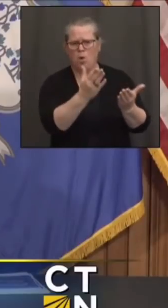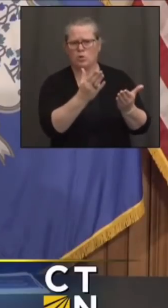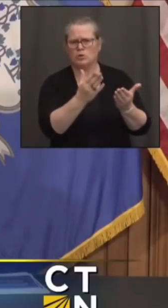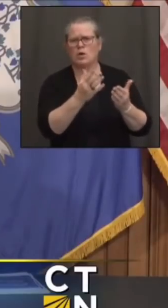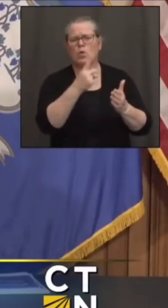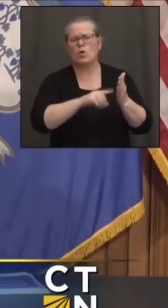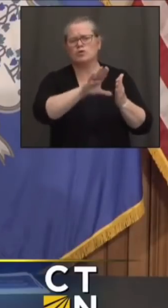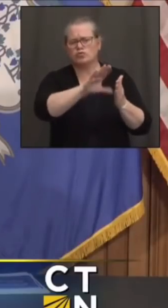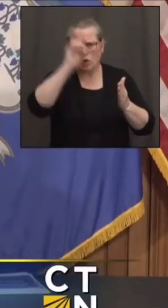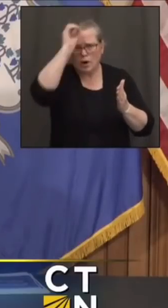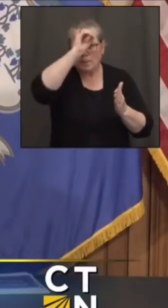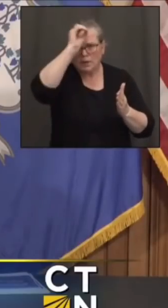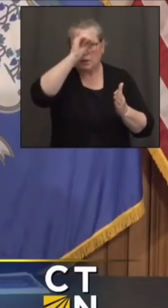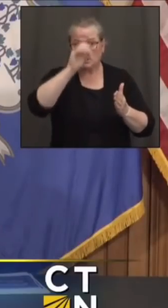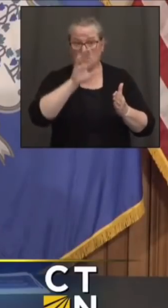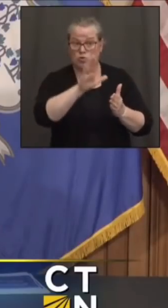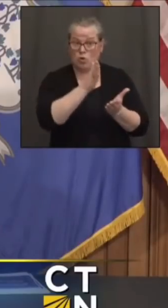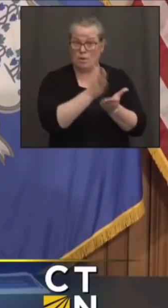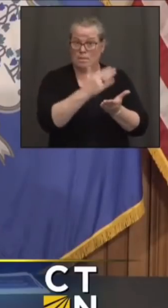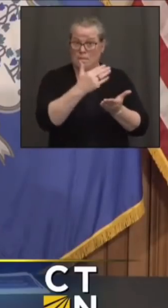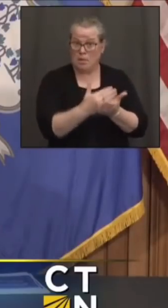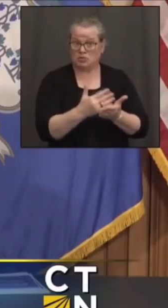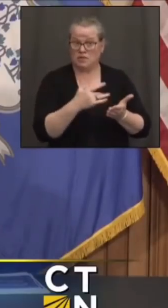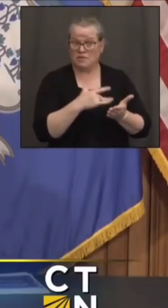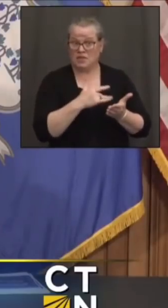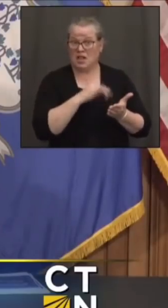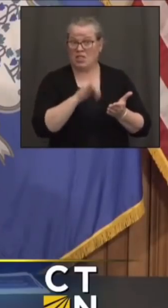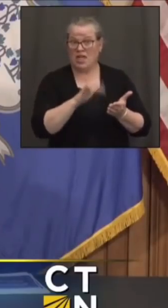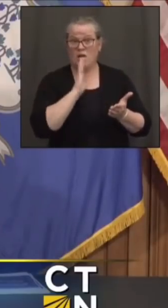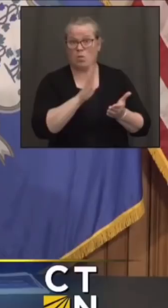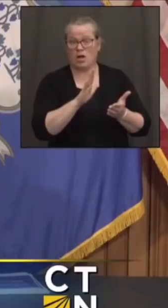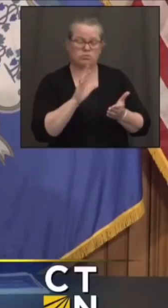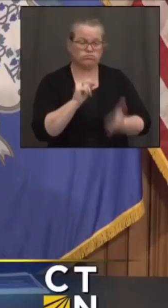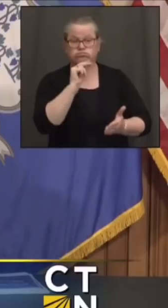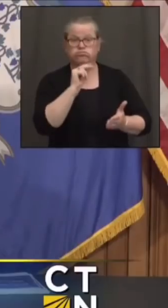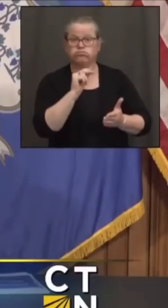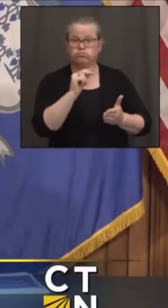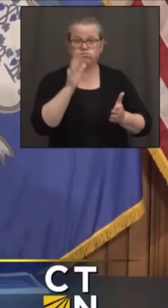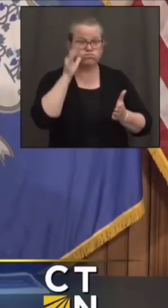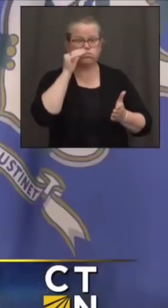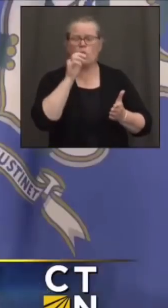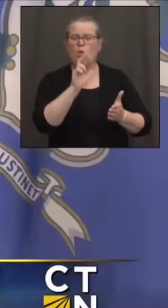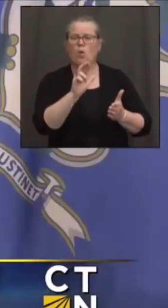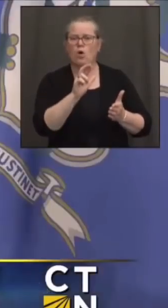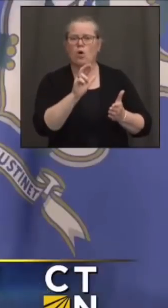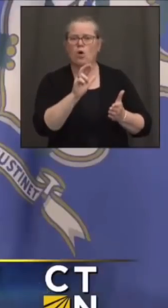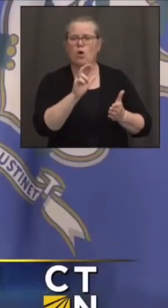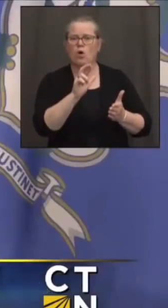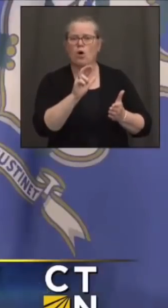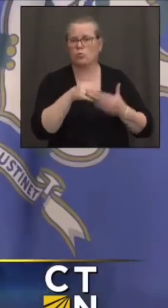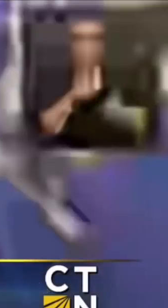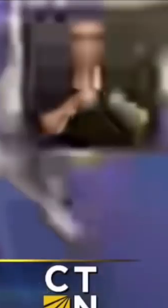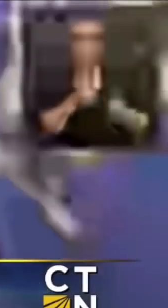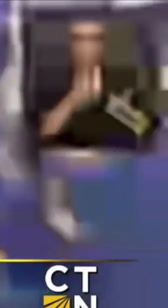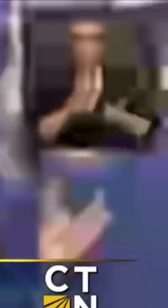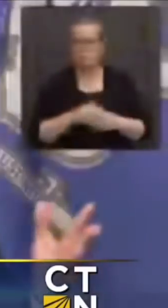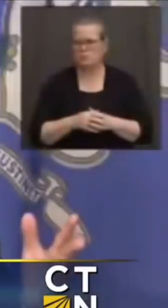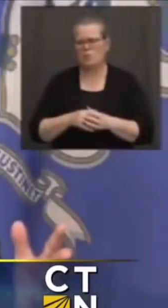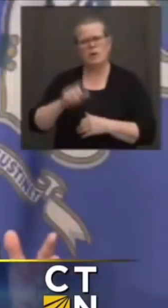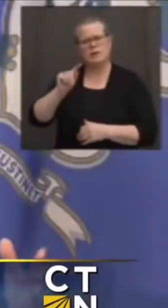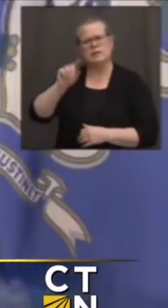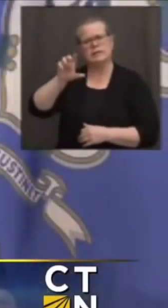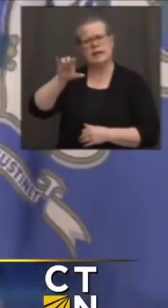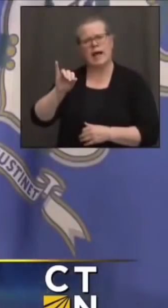your budget deal, or might it wait for another year? No, I think it's really important, Hugh. It's the Transportation Climate Initiative. We're doing